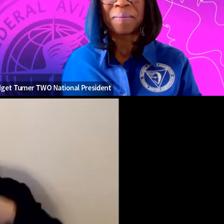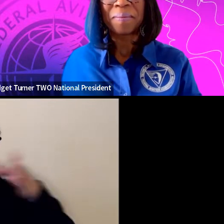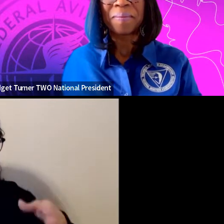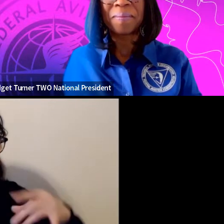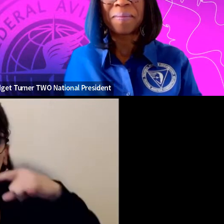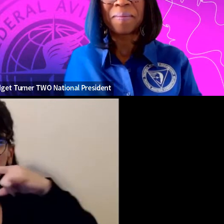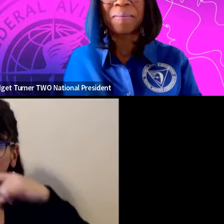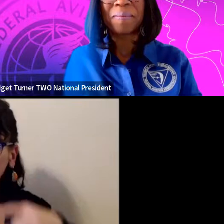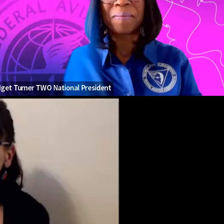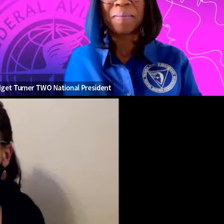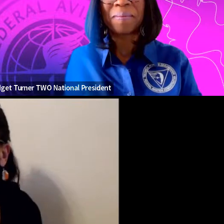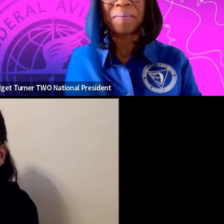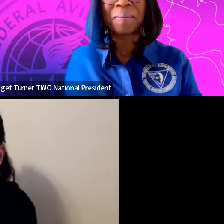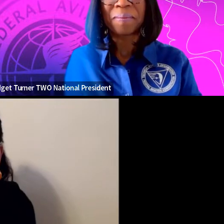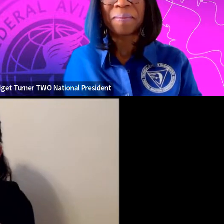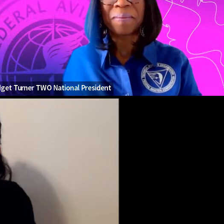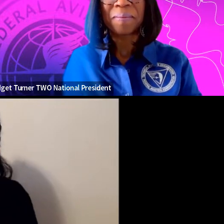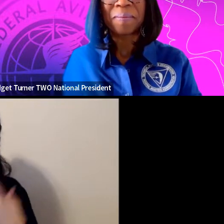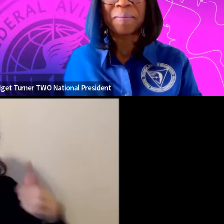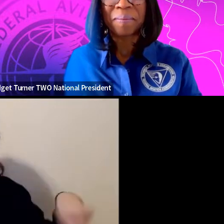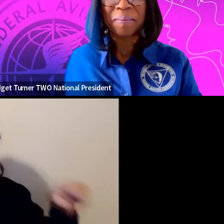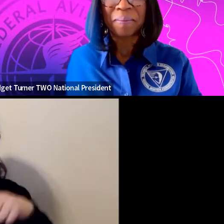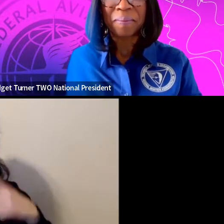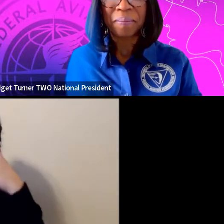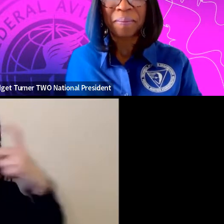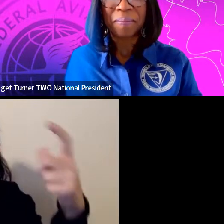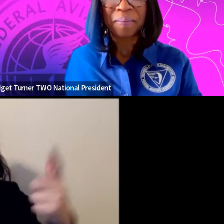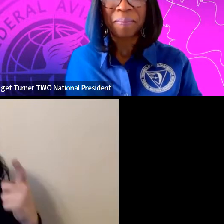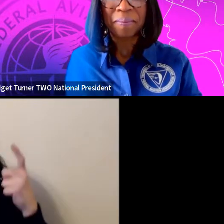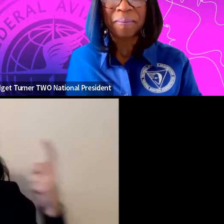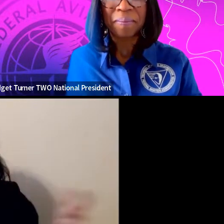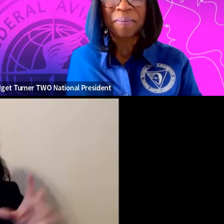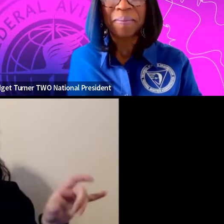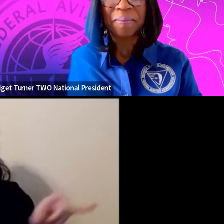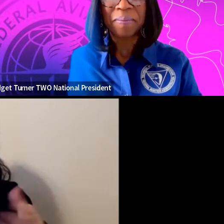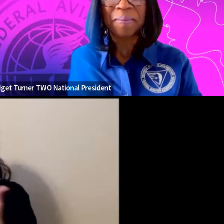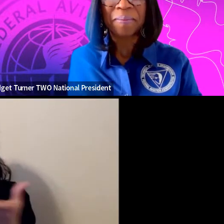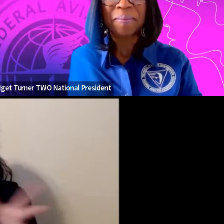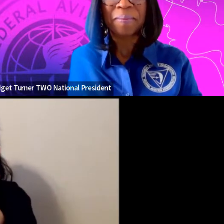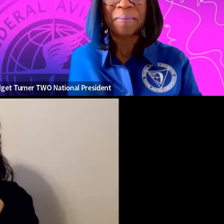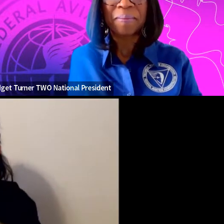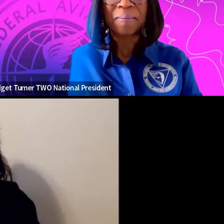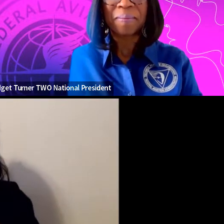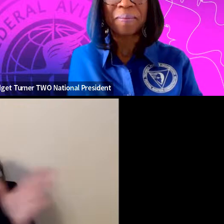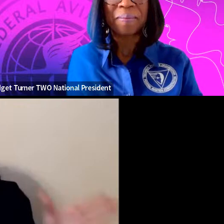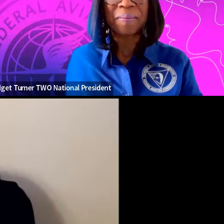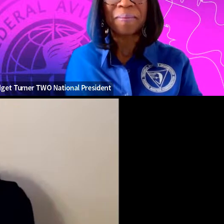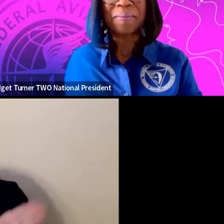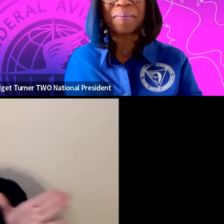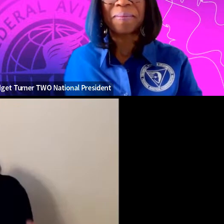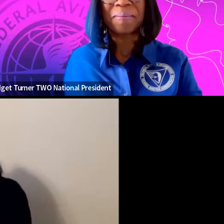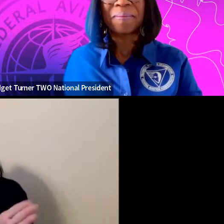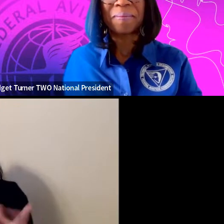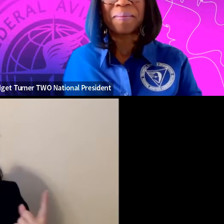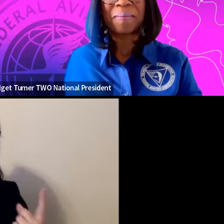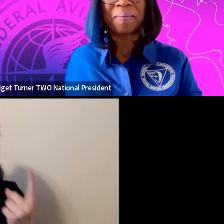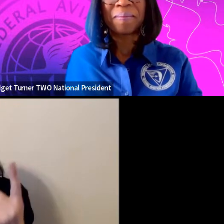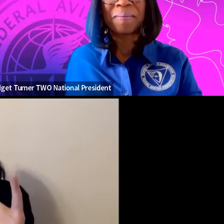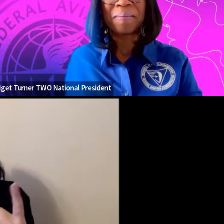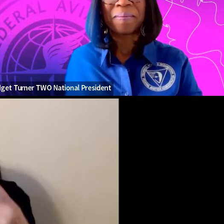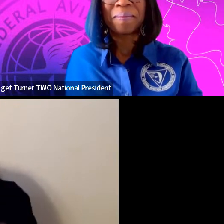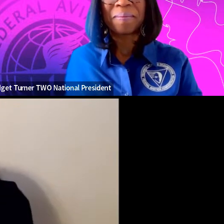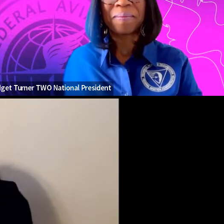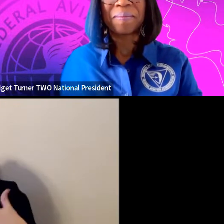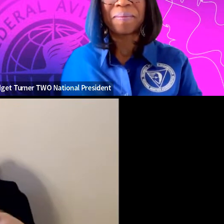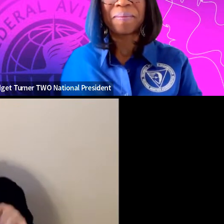kids. Inspire them to dream big, like these women. Encourage them to go for what they may think is not achievable,